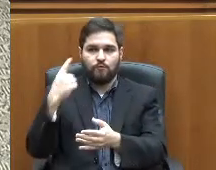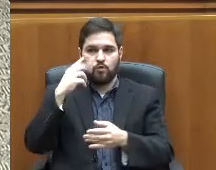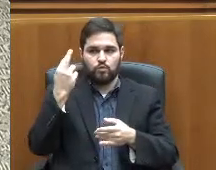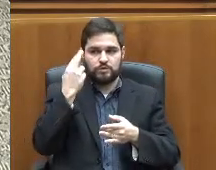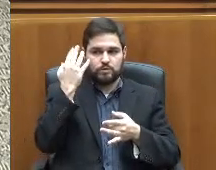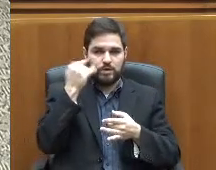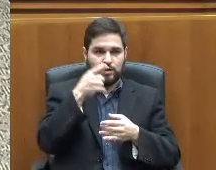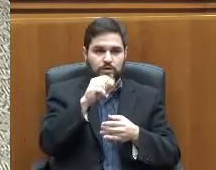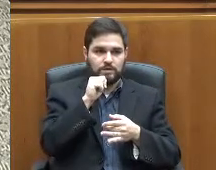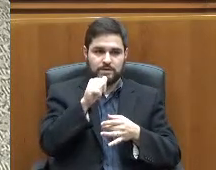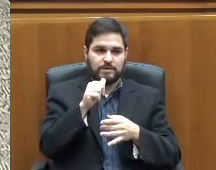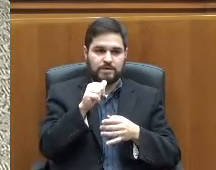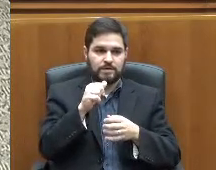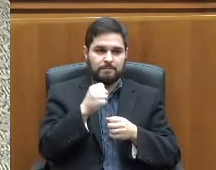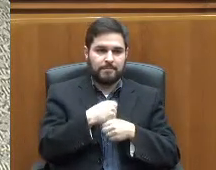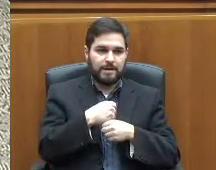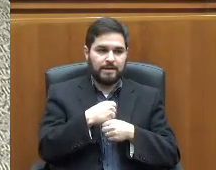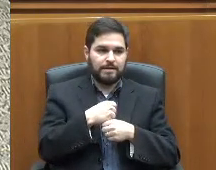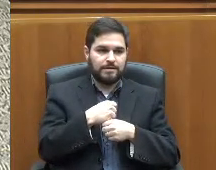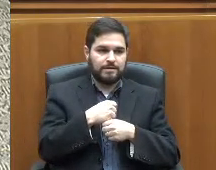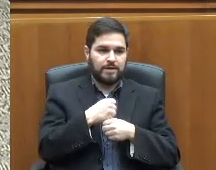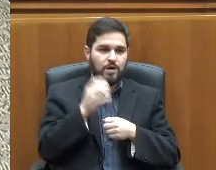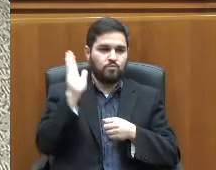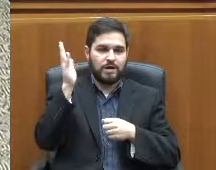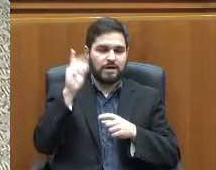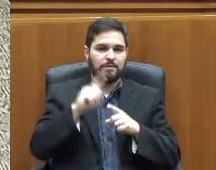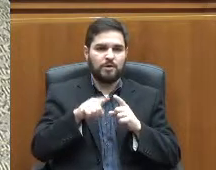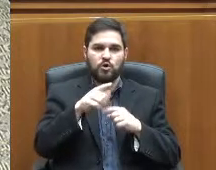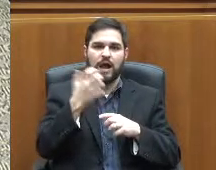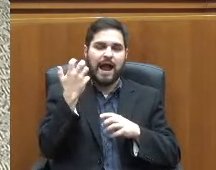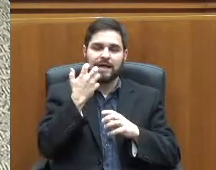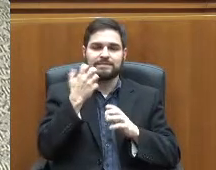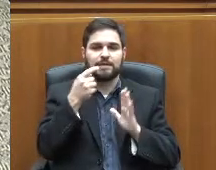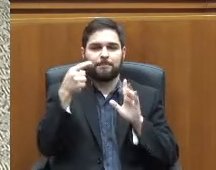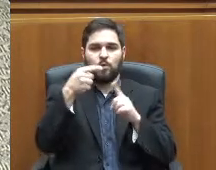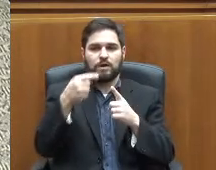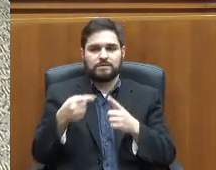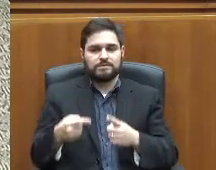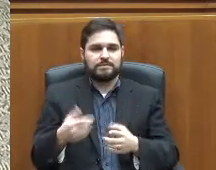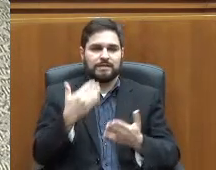why you probably didn't make the presentation, but just excellent points. Thank you.